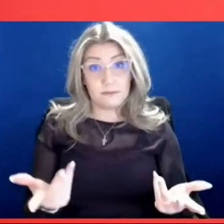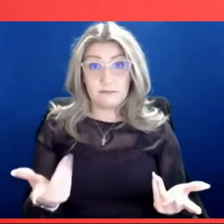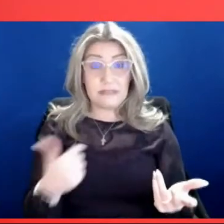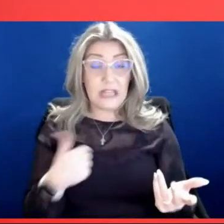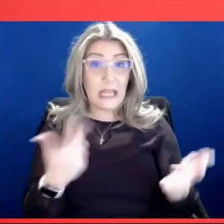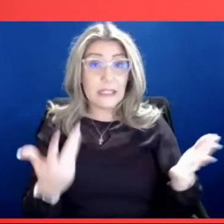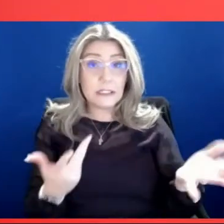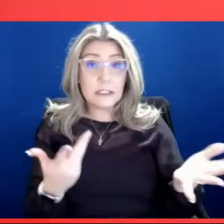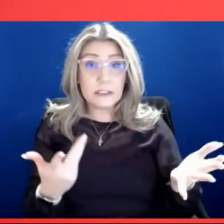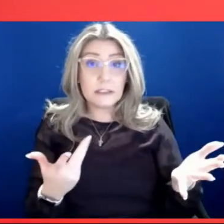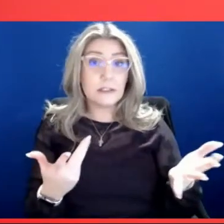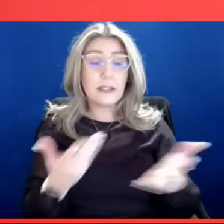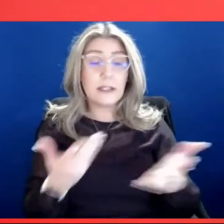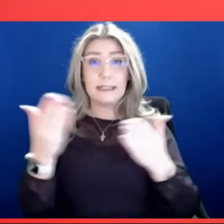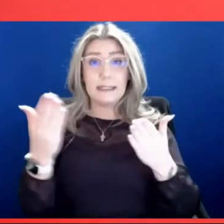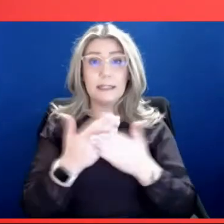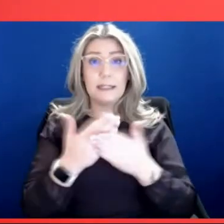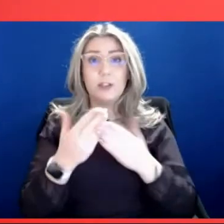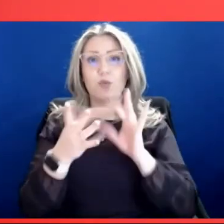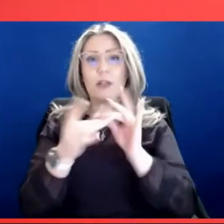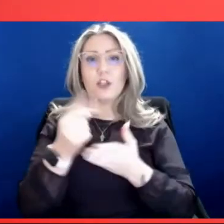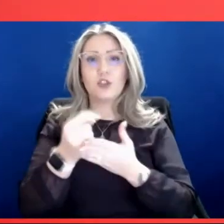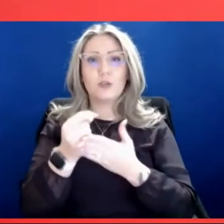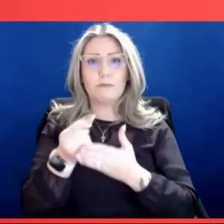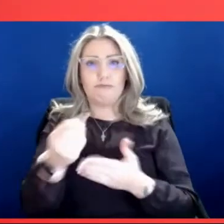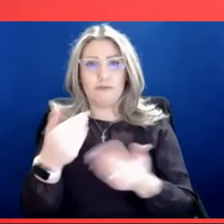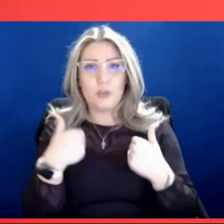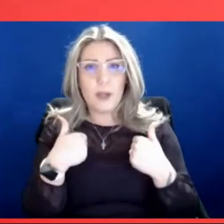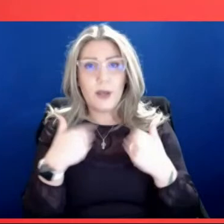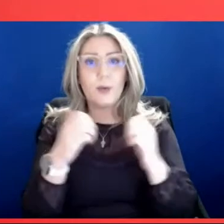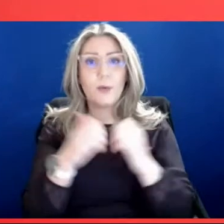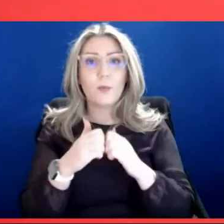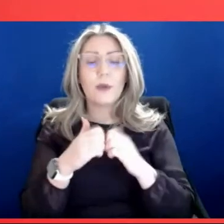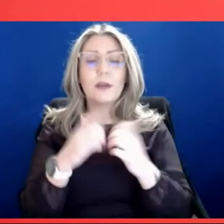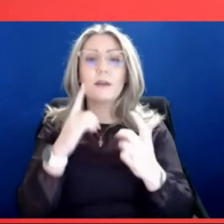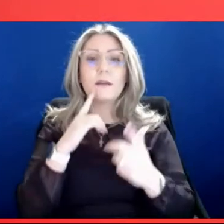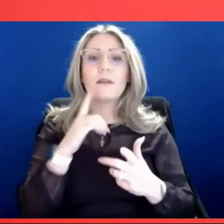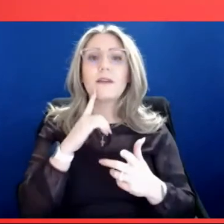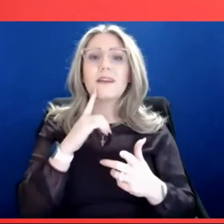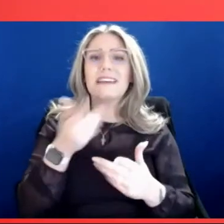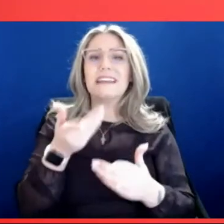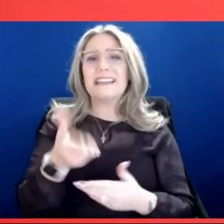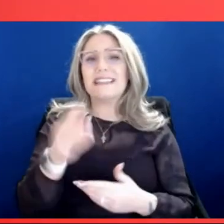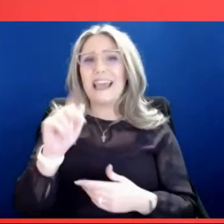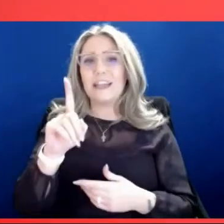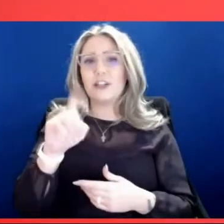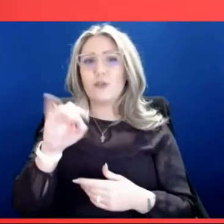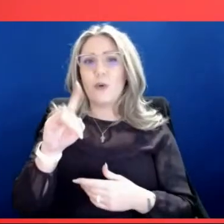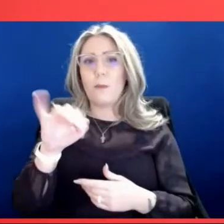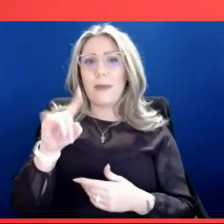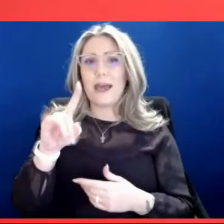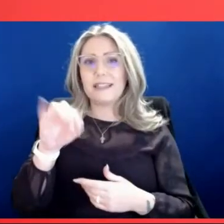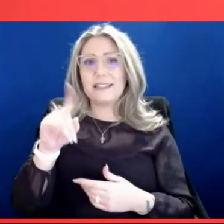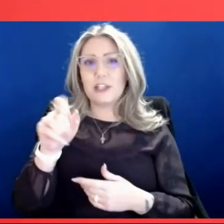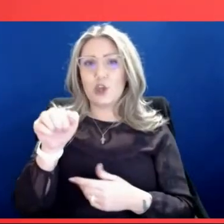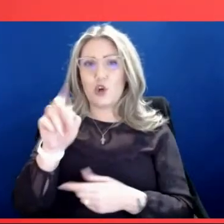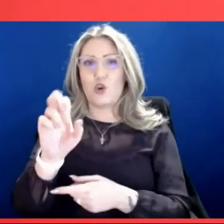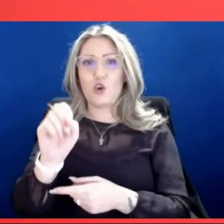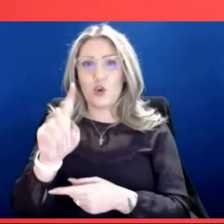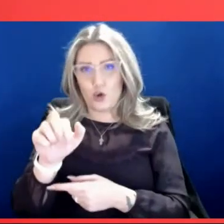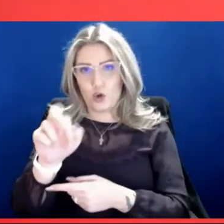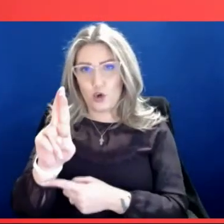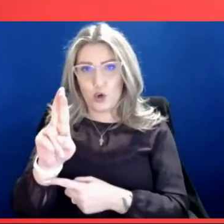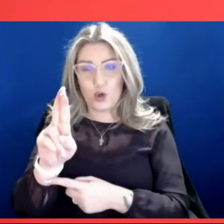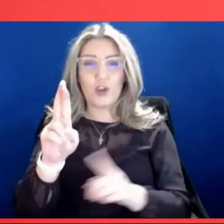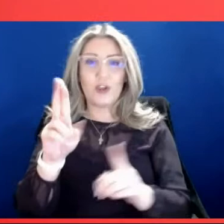the thing about the treatment she had with this drug called adriamycin, or it's been known not exactly affectionately